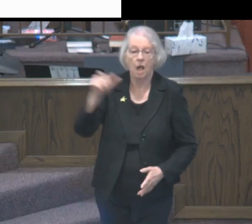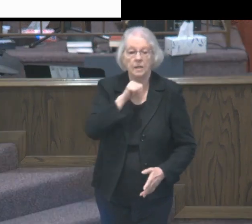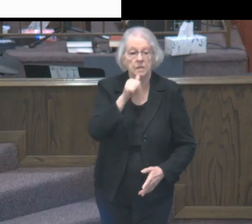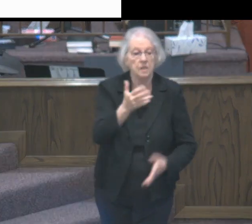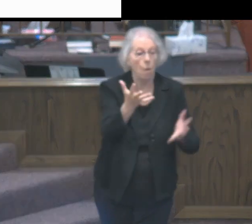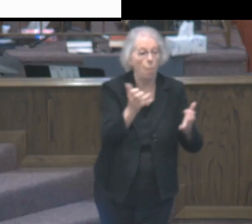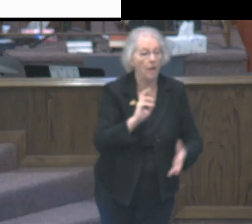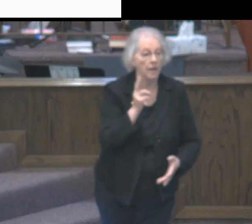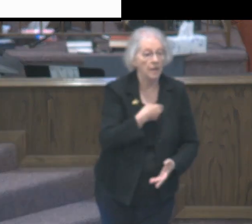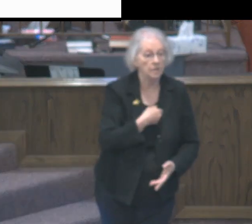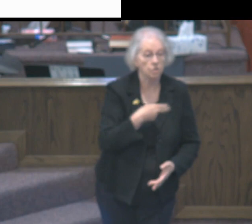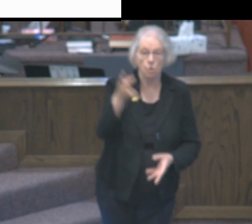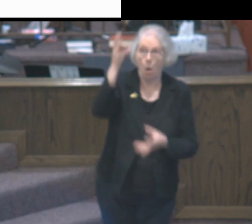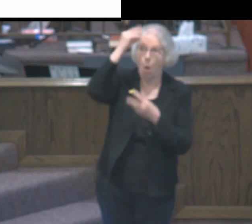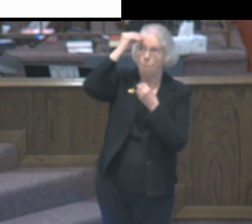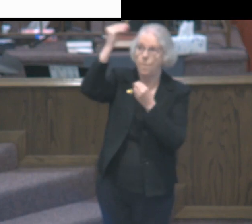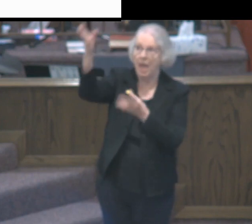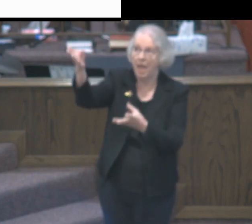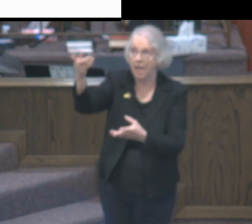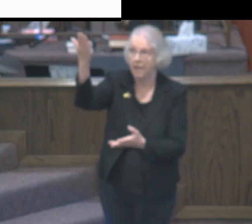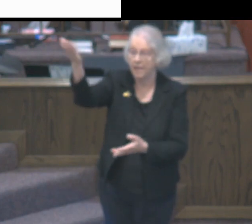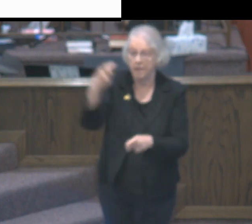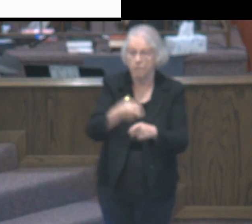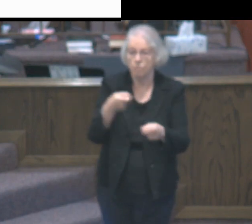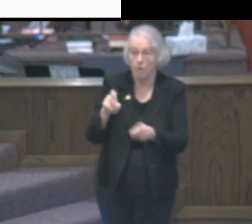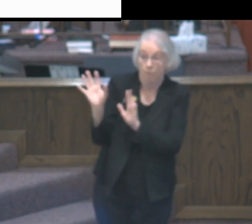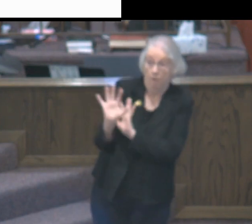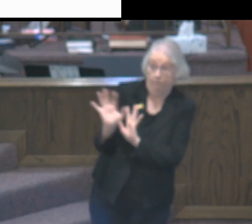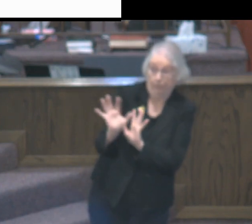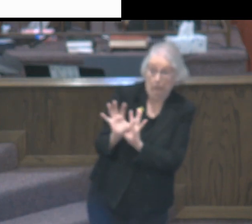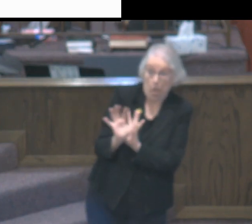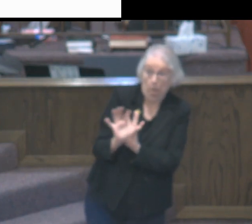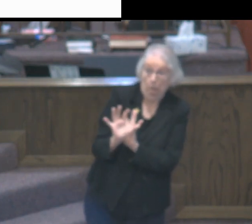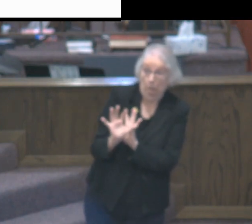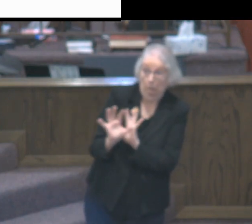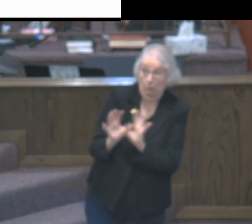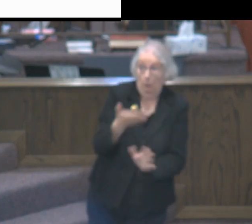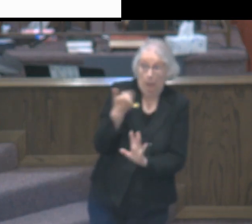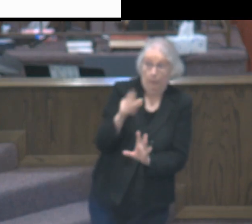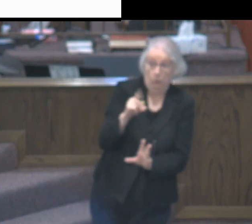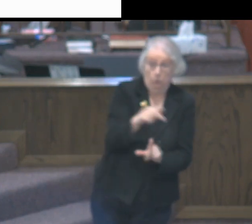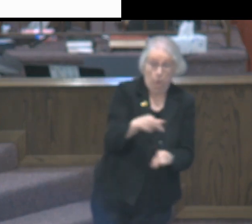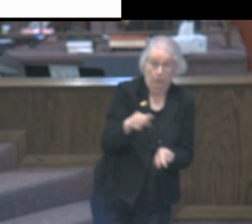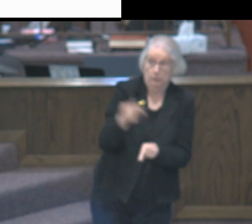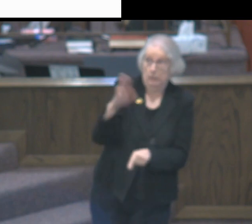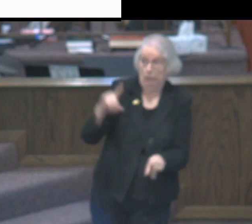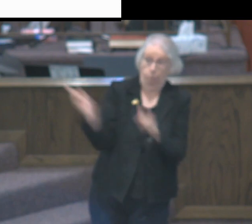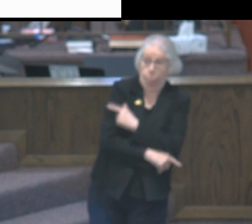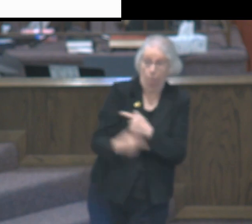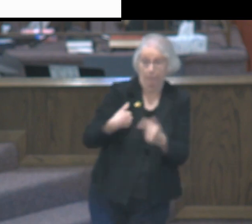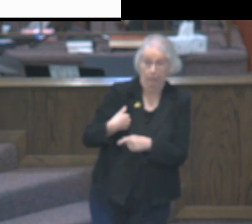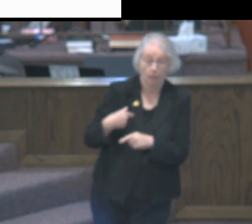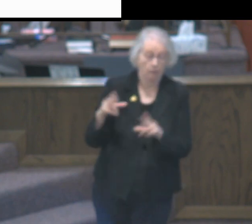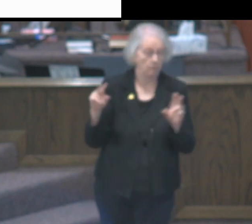It should be obedience out of love and respect and awe for God. That's